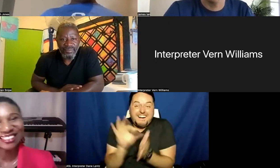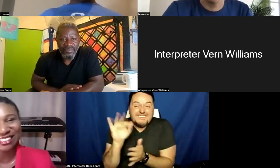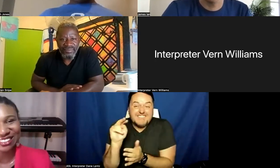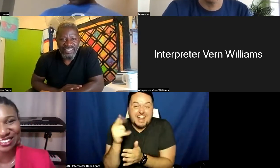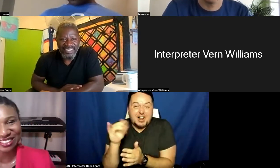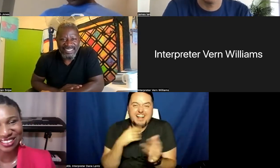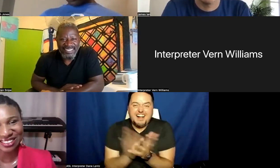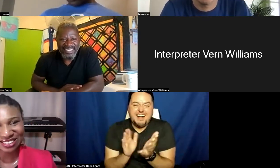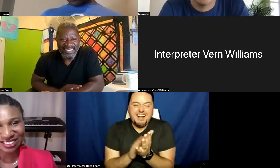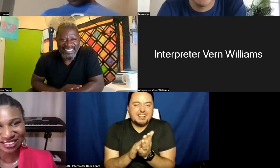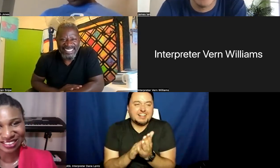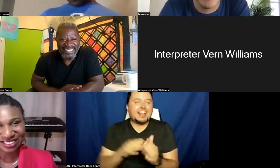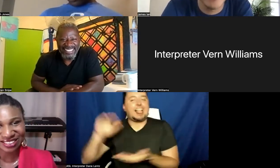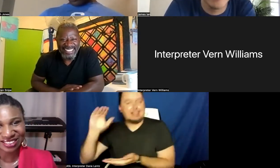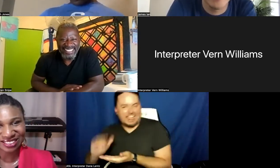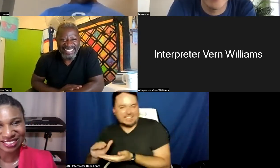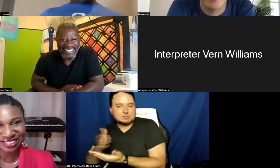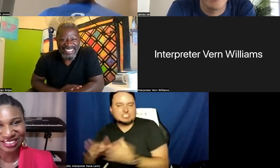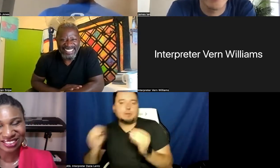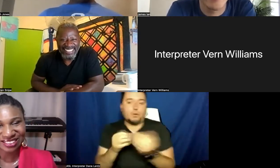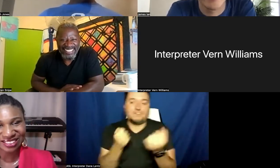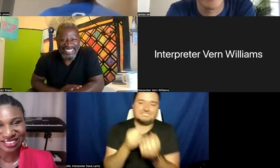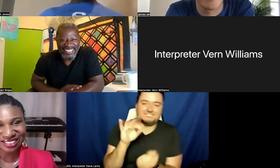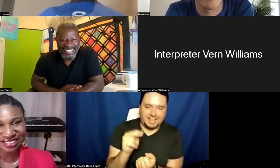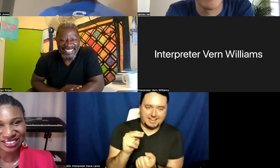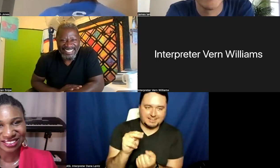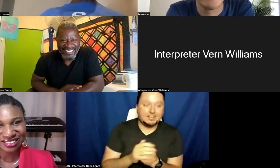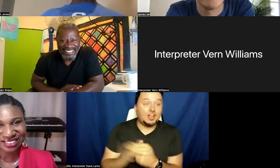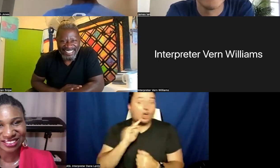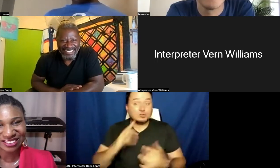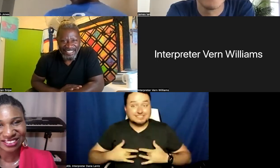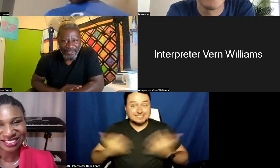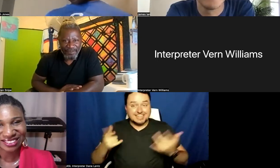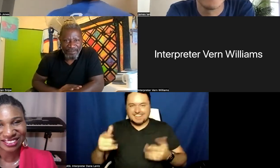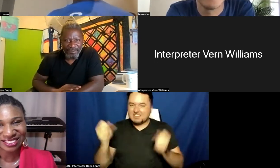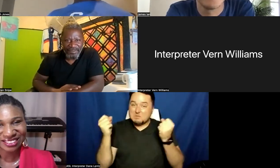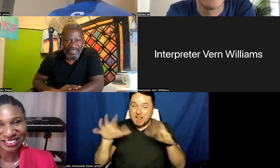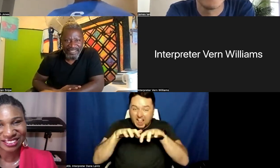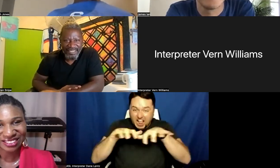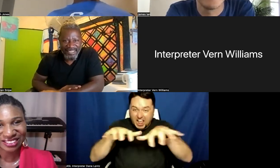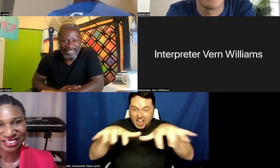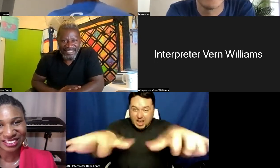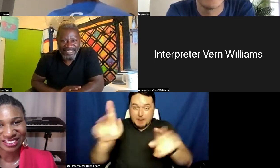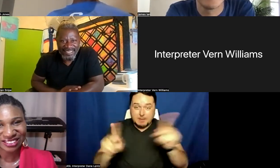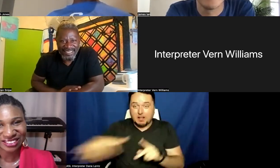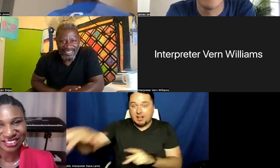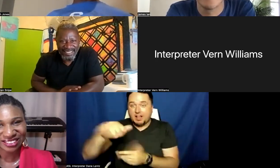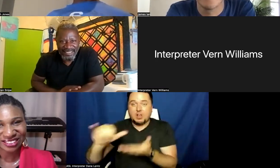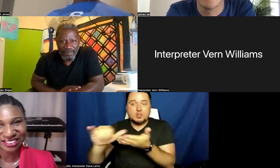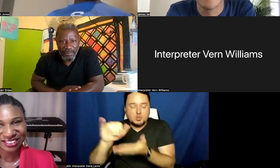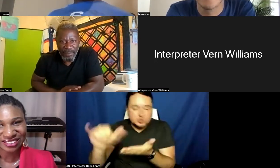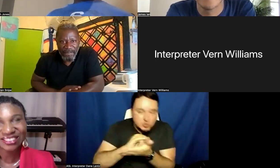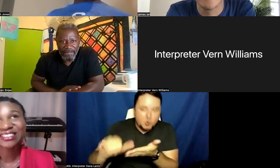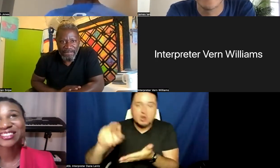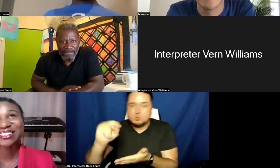a musician. And I'm really excited to hear all about it. And also really excited that there are so many people here from the New York, New Jersey